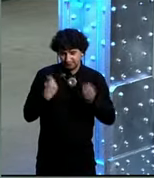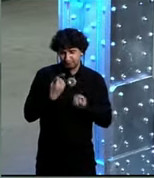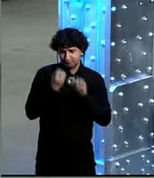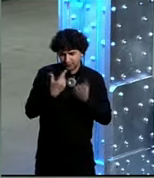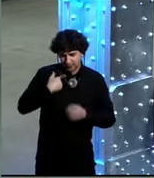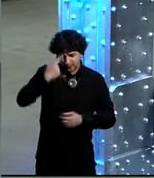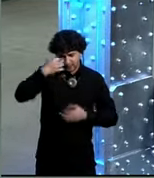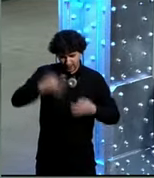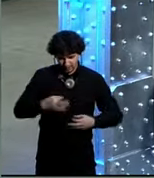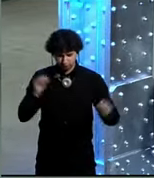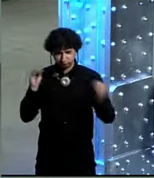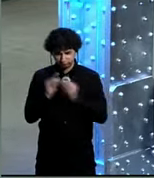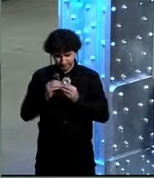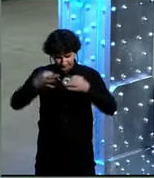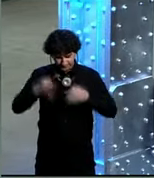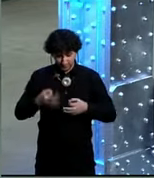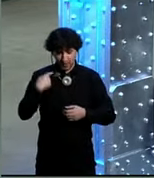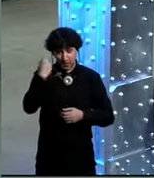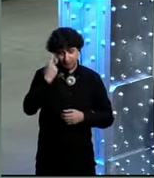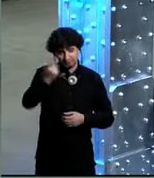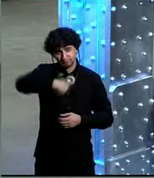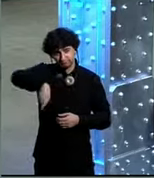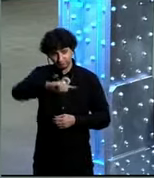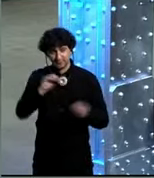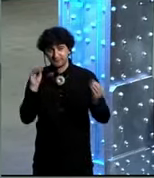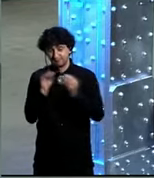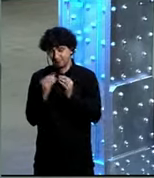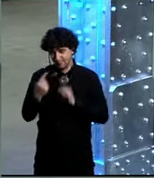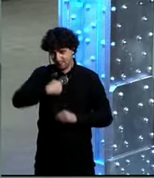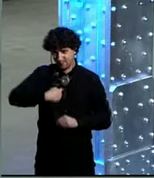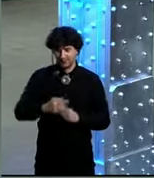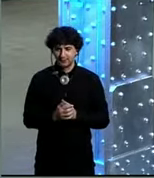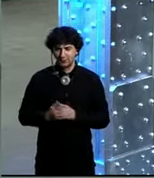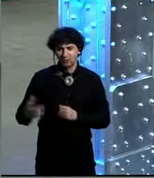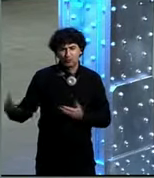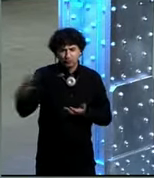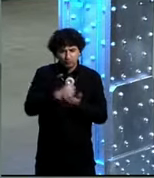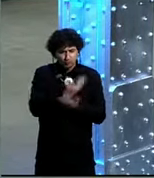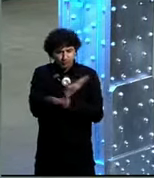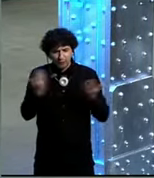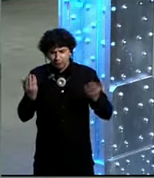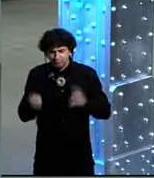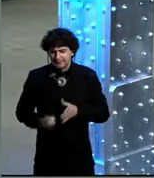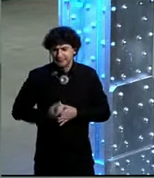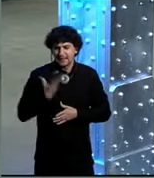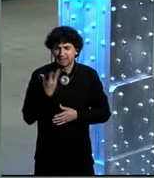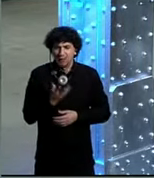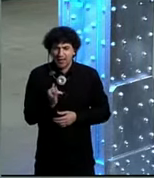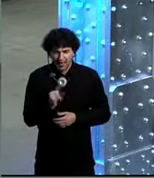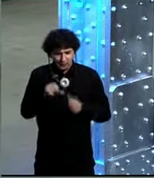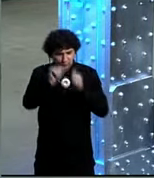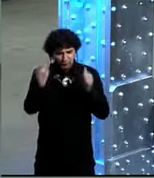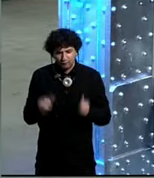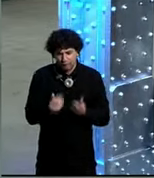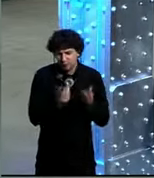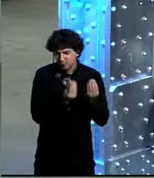you all perhaps will agree with me on. We're all creative people in one way or another. We can all try to tell stories, try to find